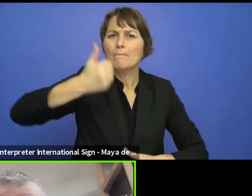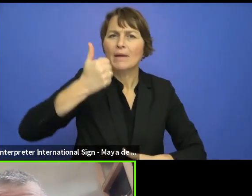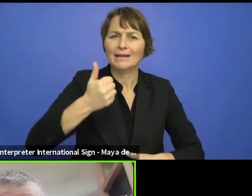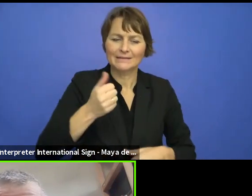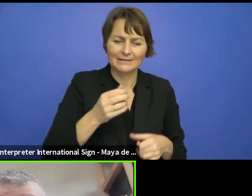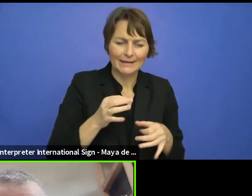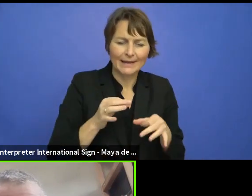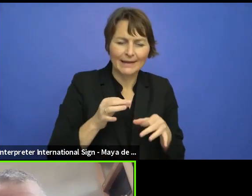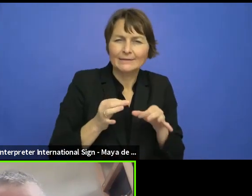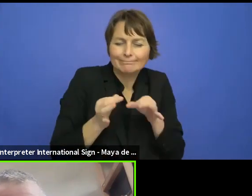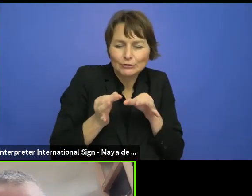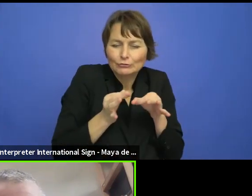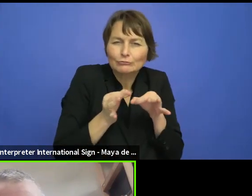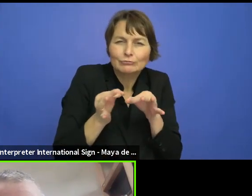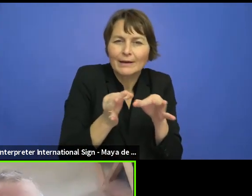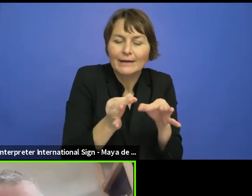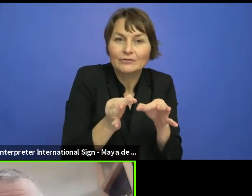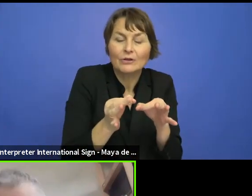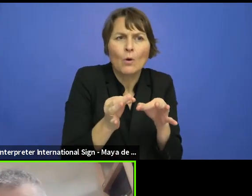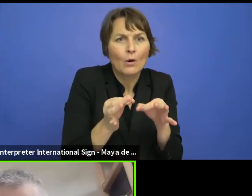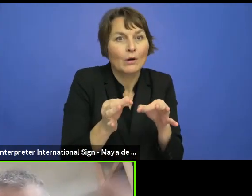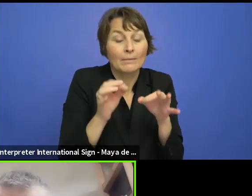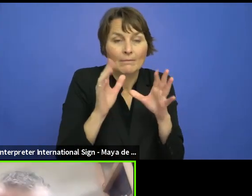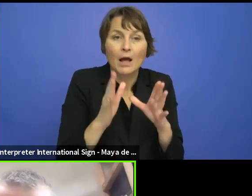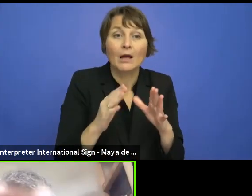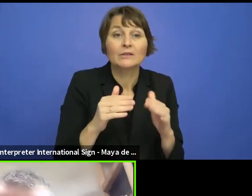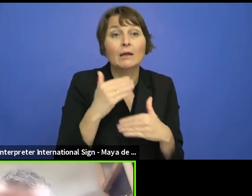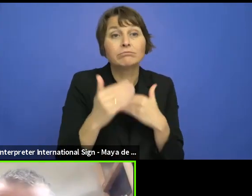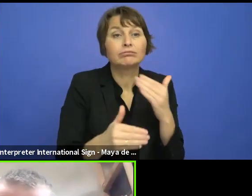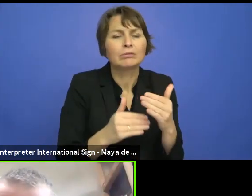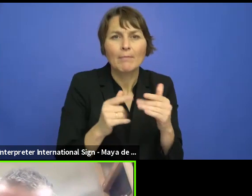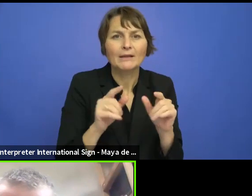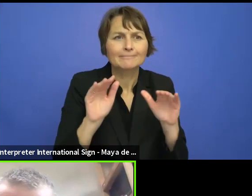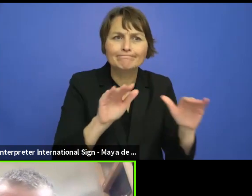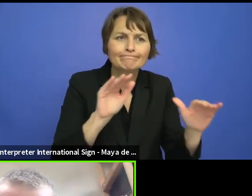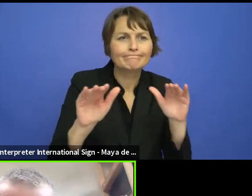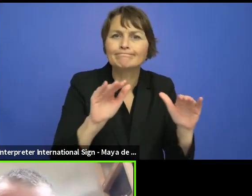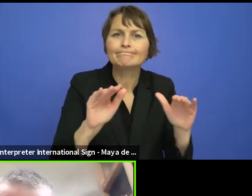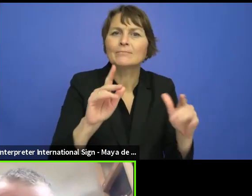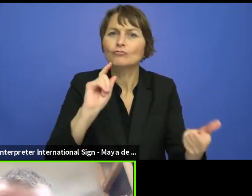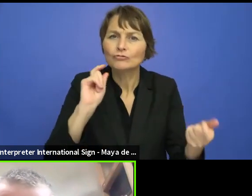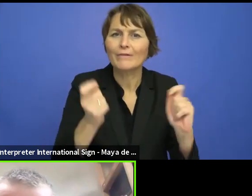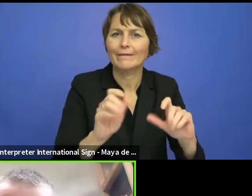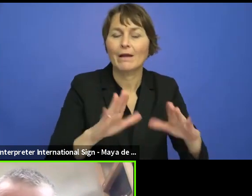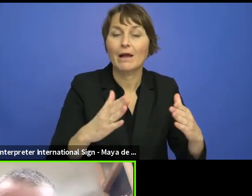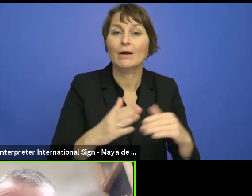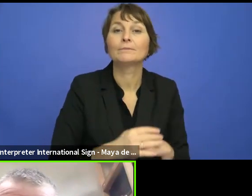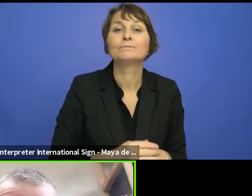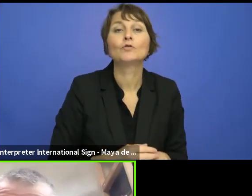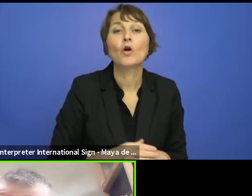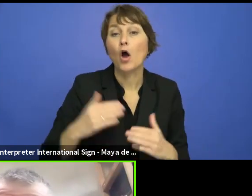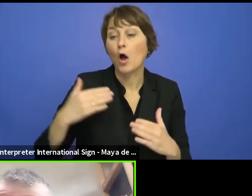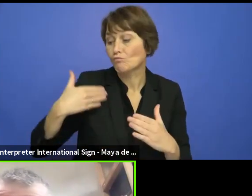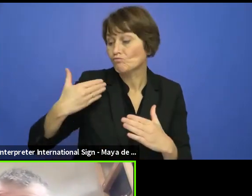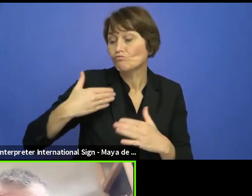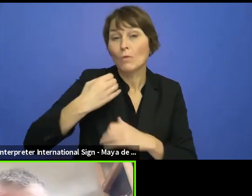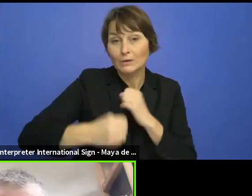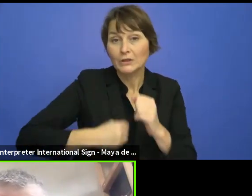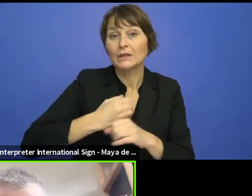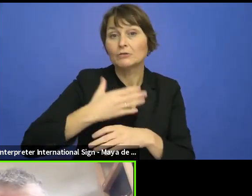with this necessary change, for sure. So for instance, I refuse to fly for some years already, and I have the luck